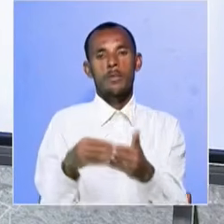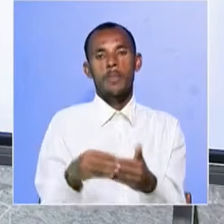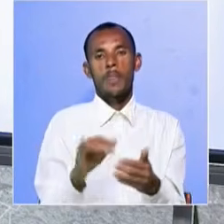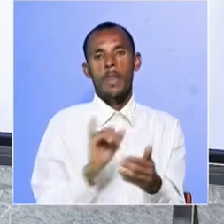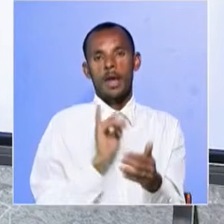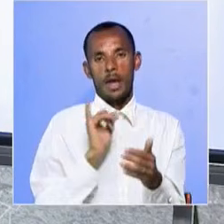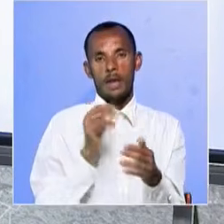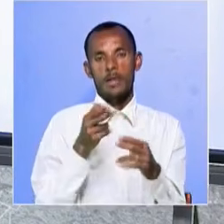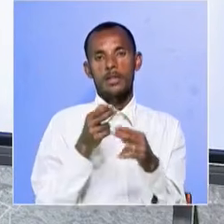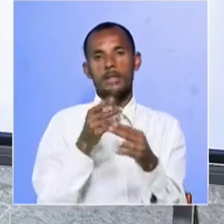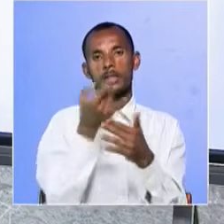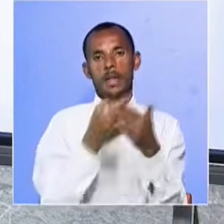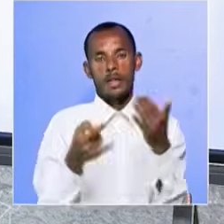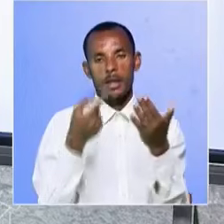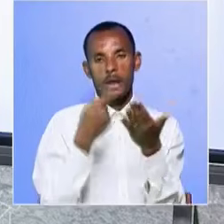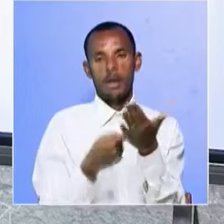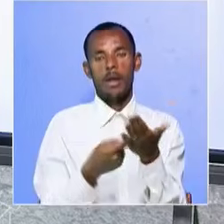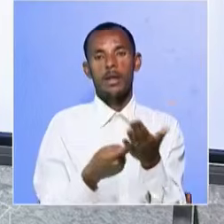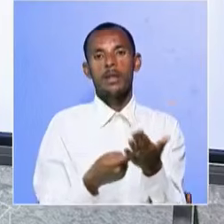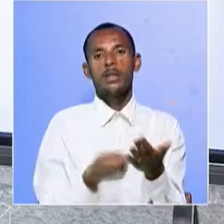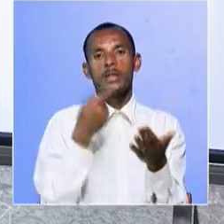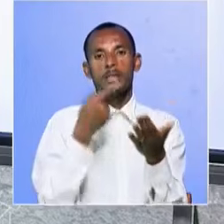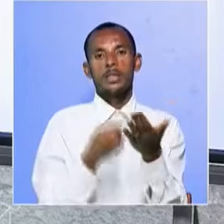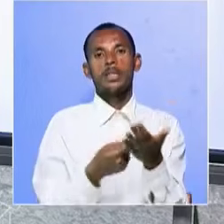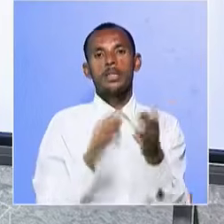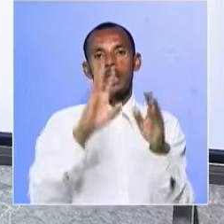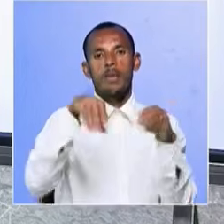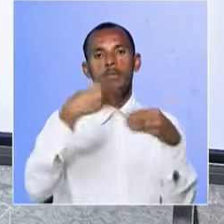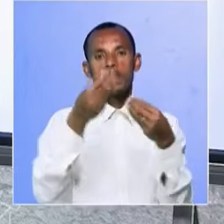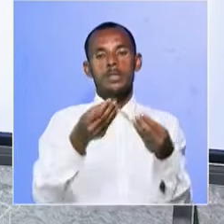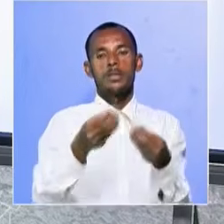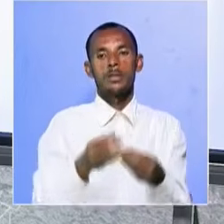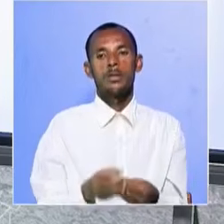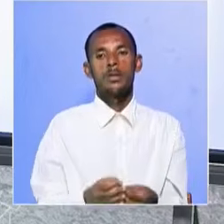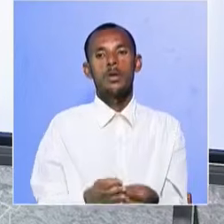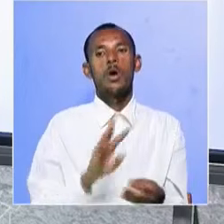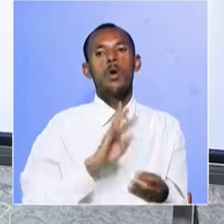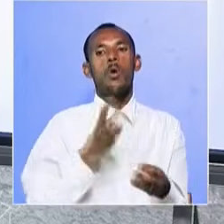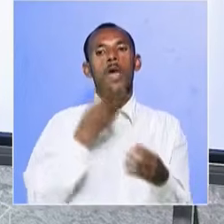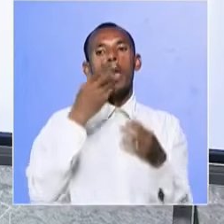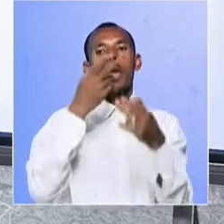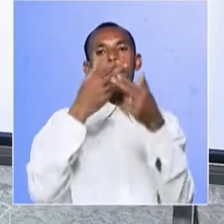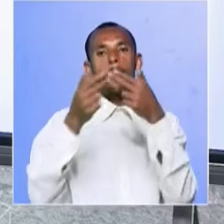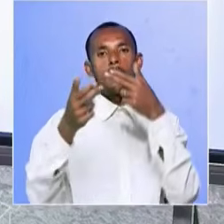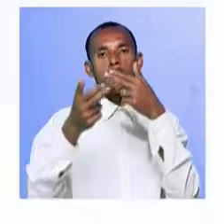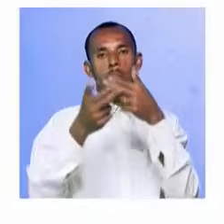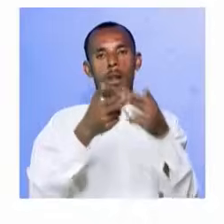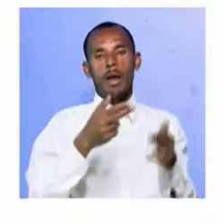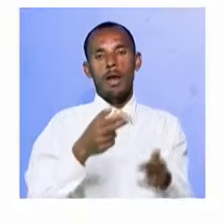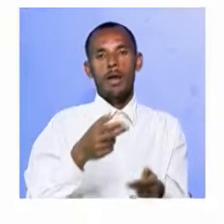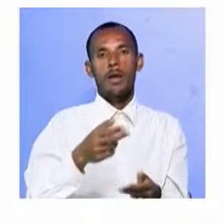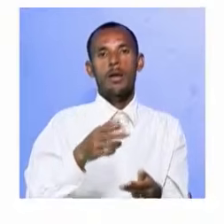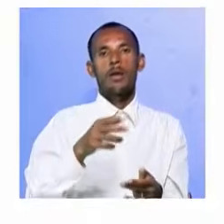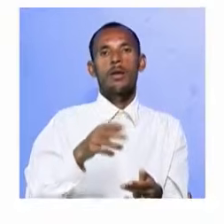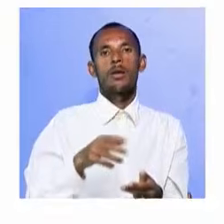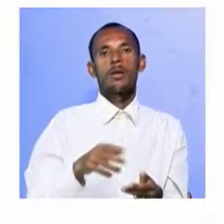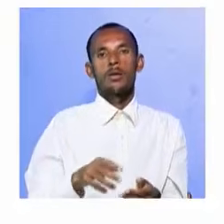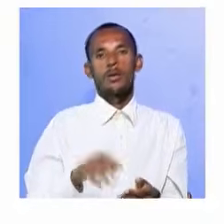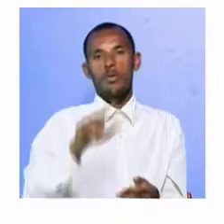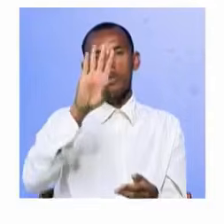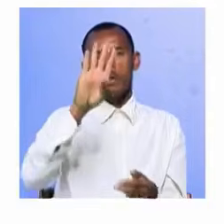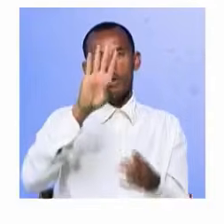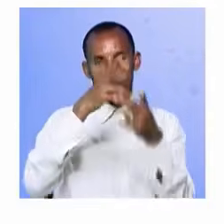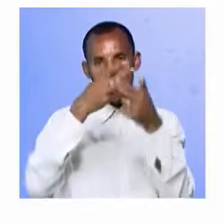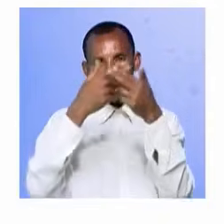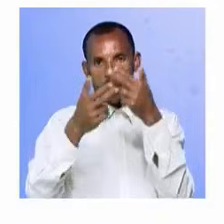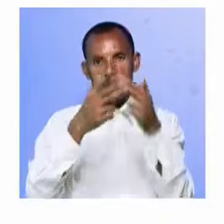stated here. So this gives us, we multiply 4 with 3, 4 times